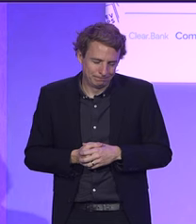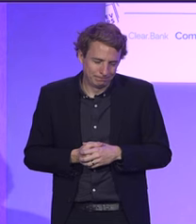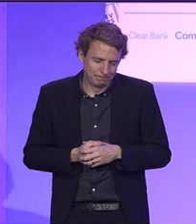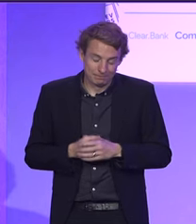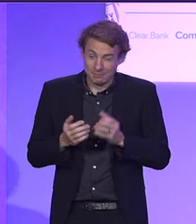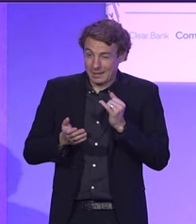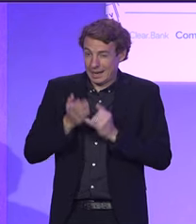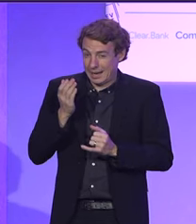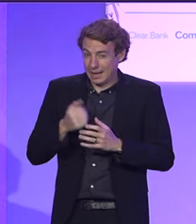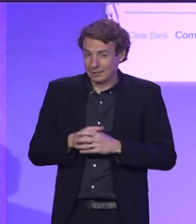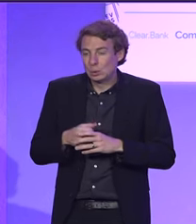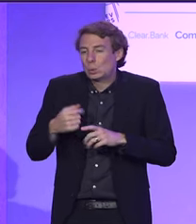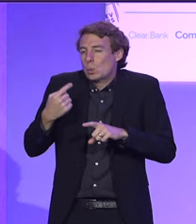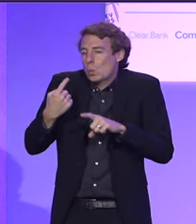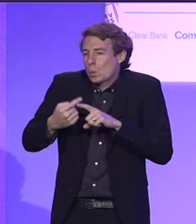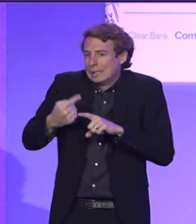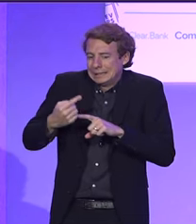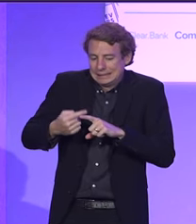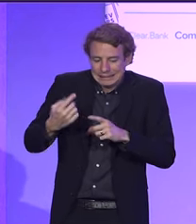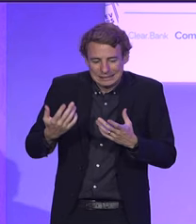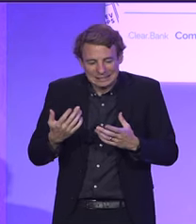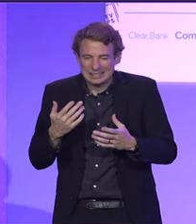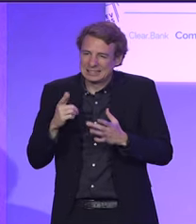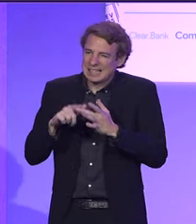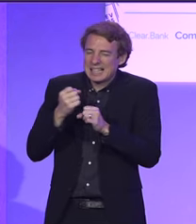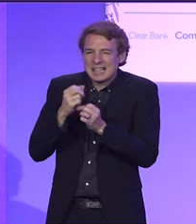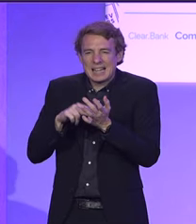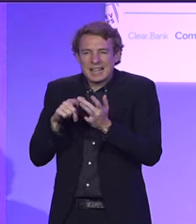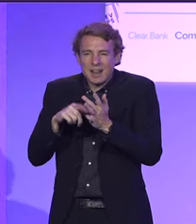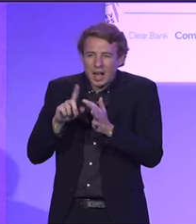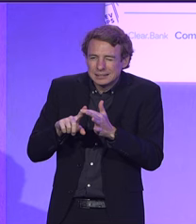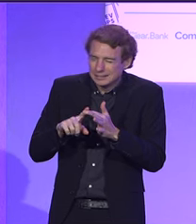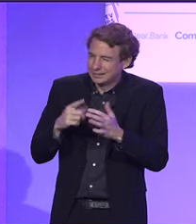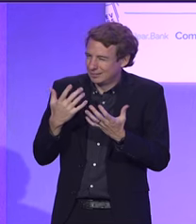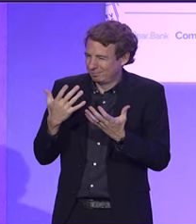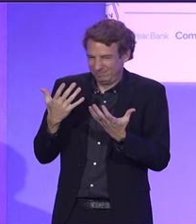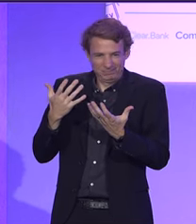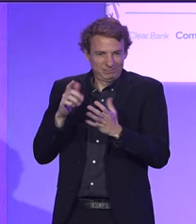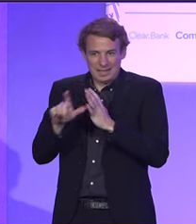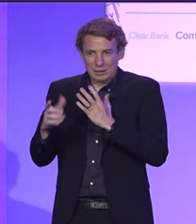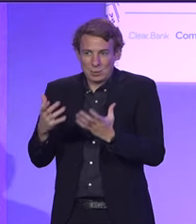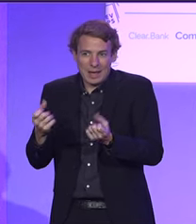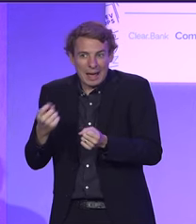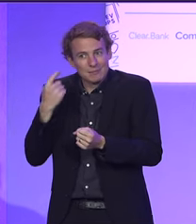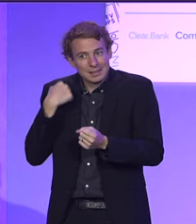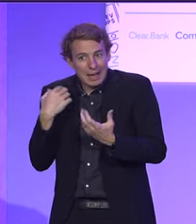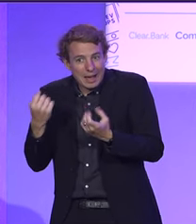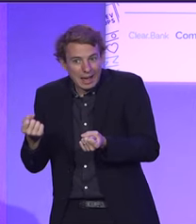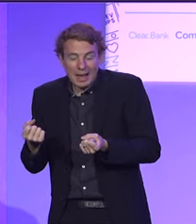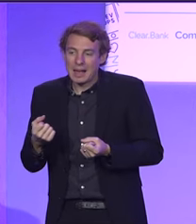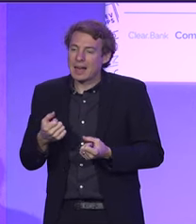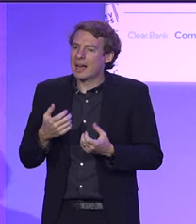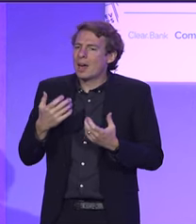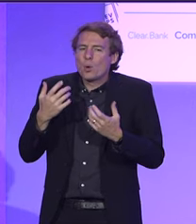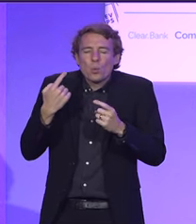one is Quickie Ignites Lightning Talks. They have a lot of different names. They're usually between 5 to 20 minutes. We've got some later today. Check them out before lunch. But again, these